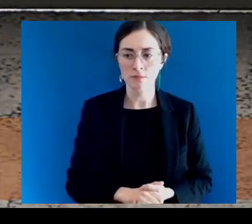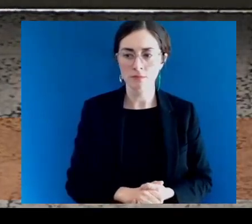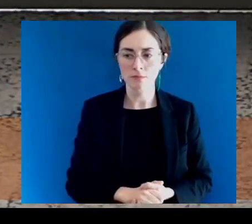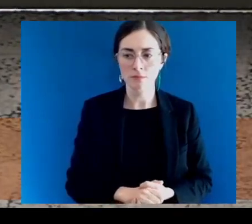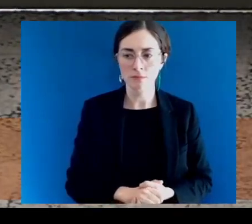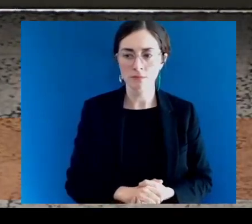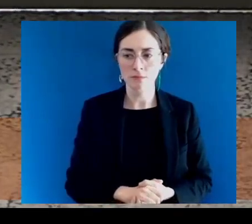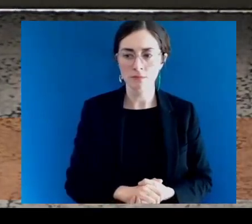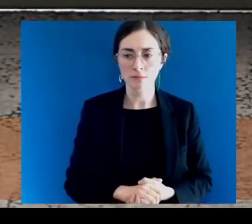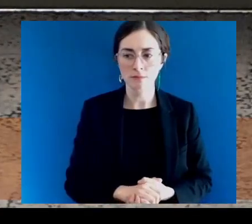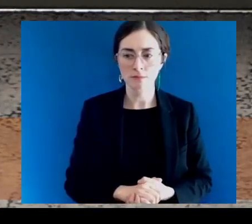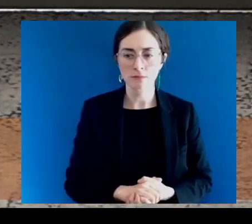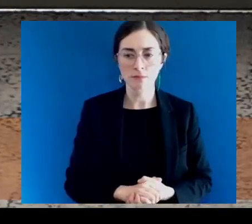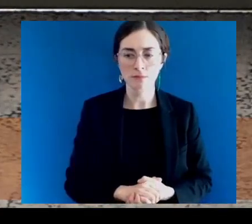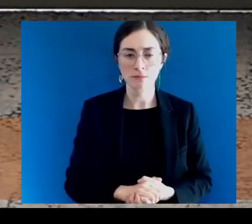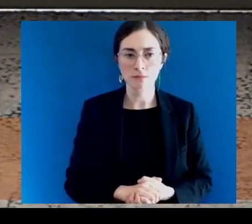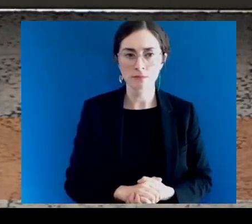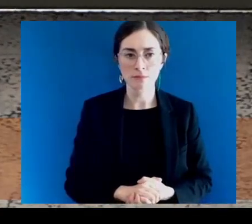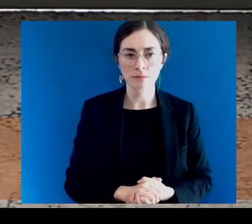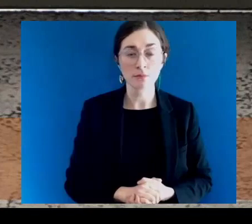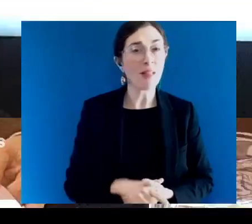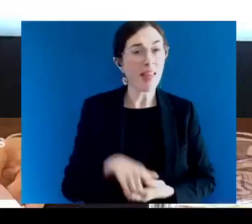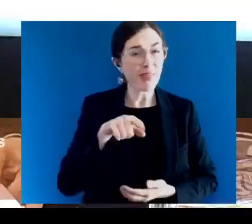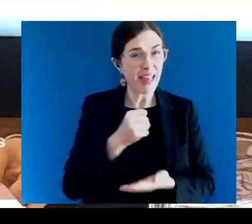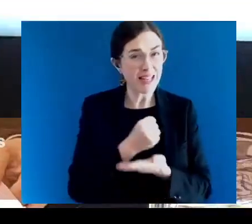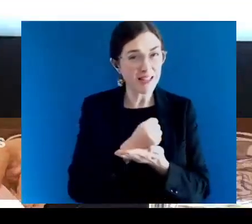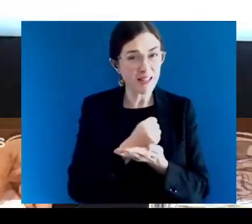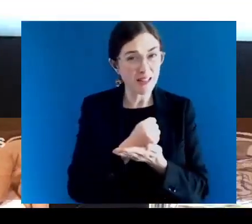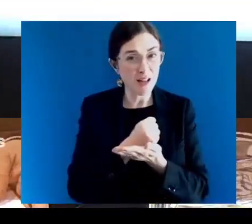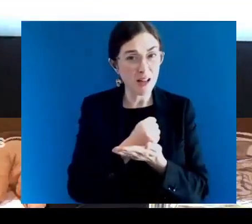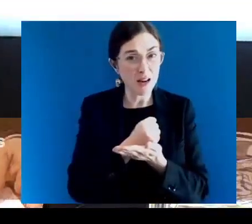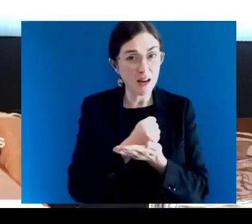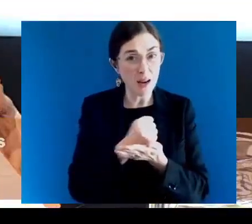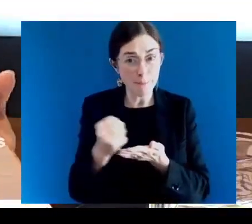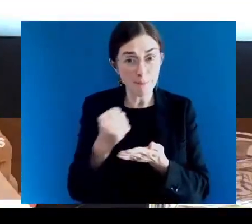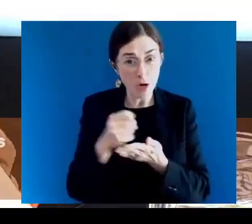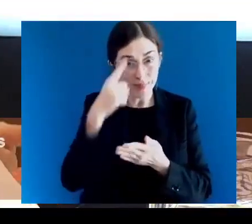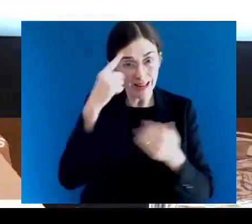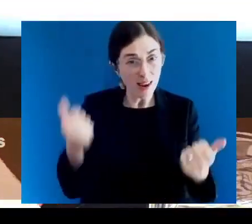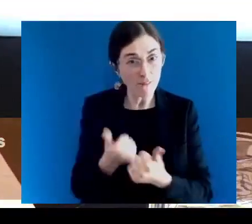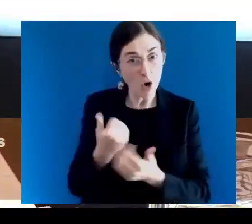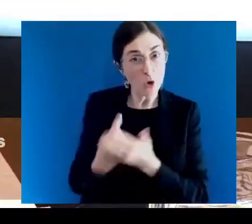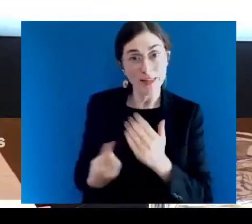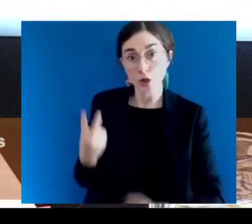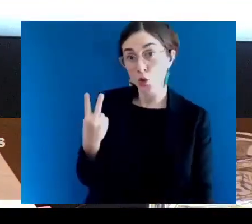That number sufficient, Minister, in terms of internal employees? No.